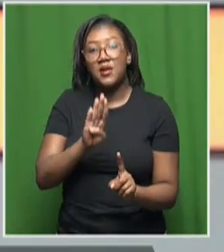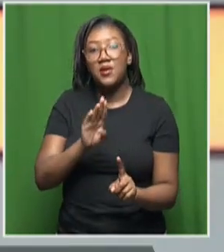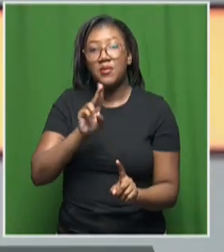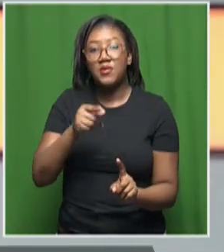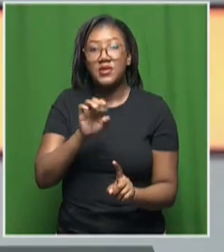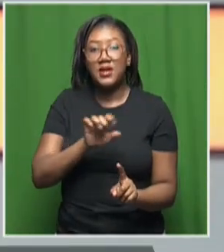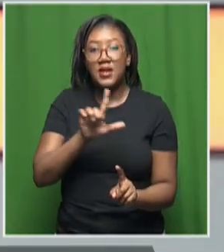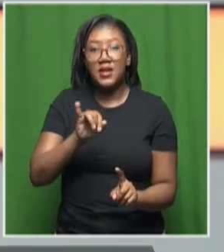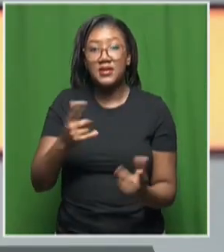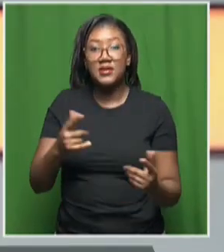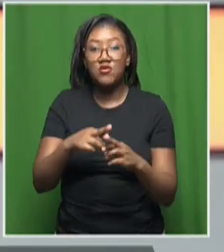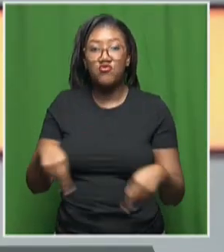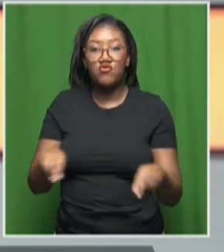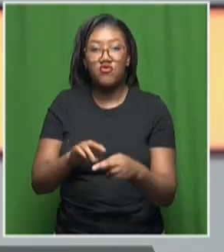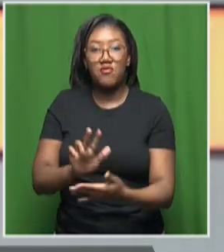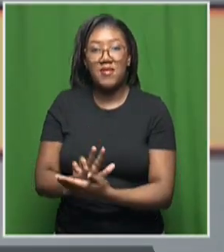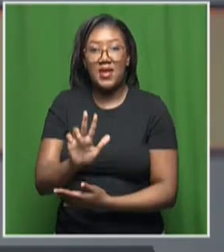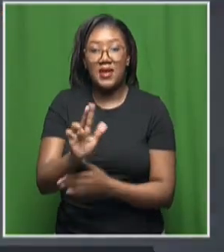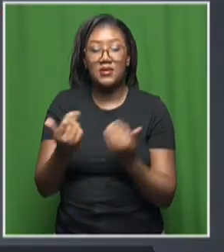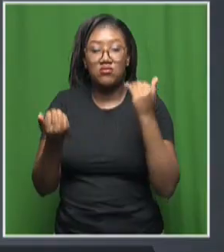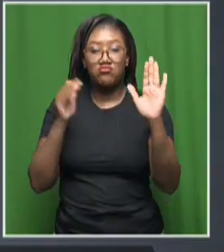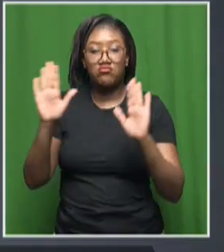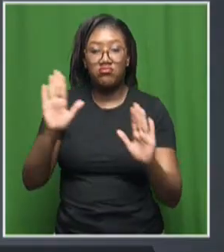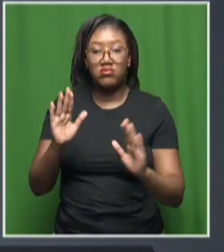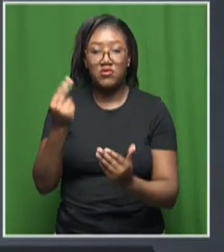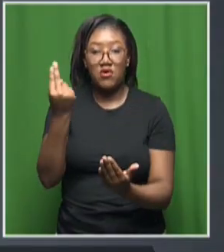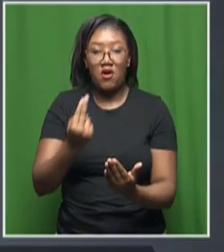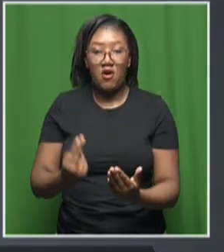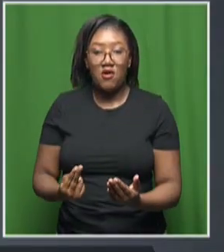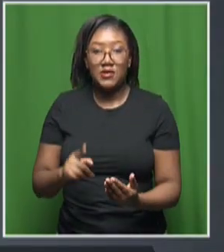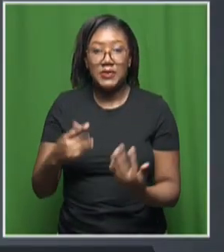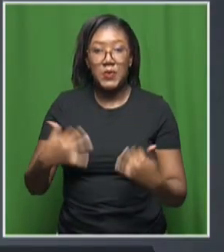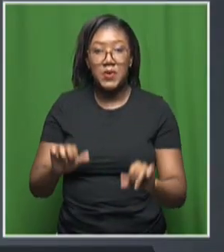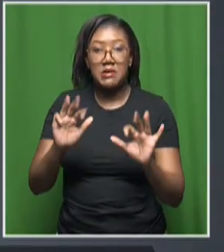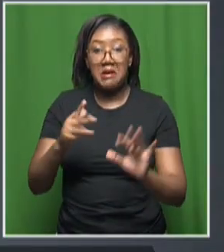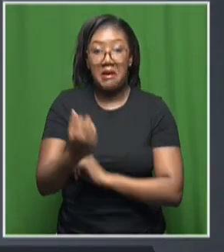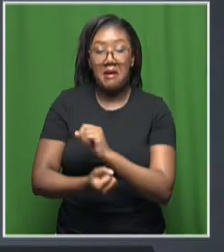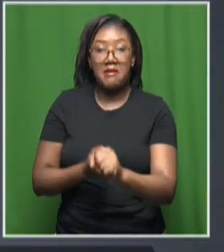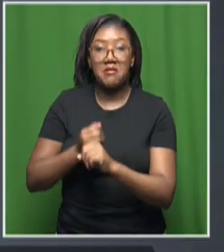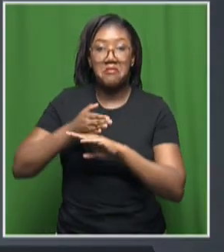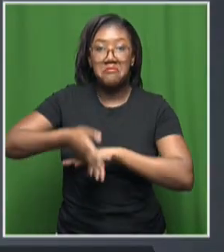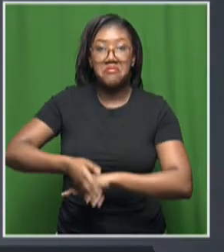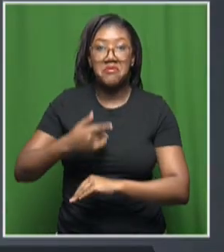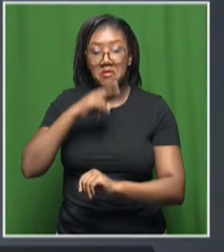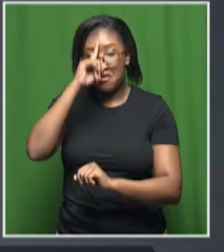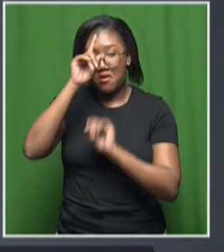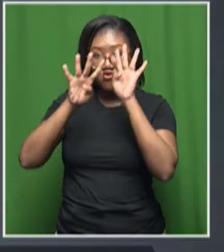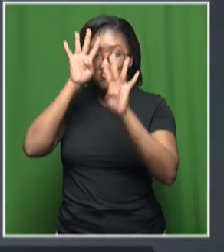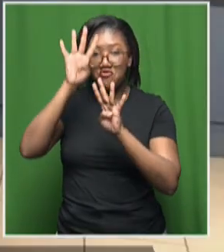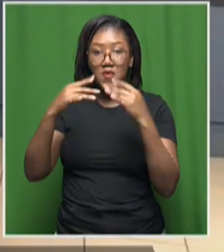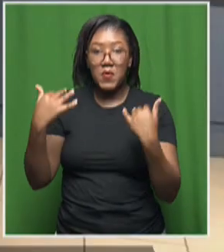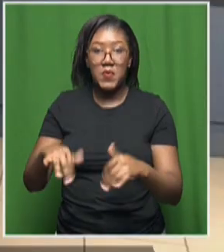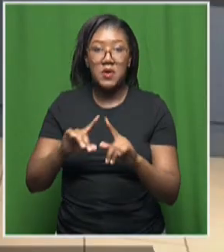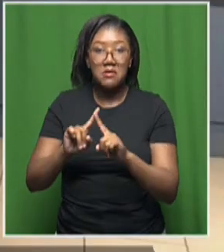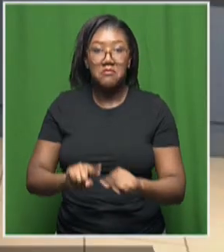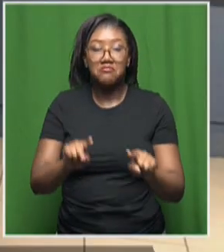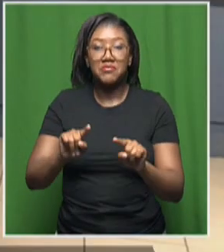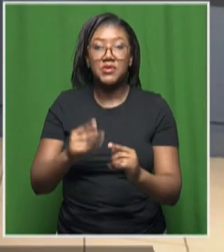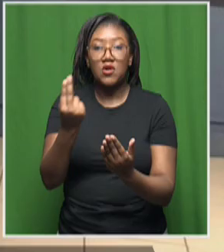at Room18 Gallery. Now, the showcase is a retrospective of Buthelezi's 9-year creative journey, which offers a glimpse into his